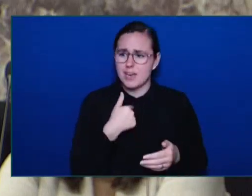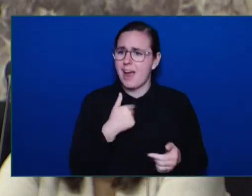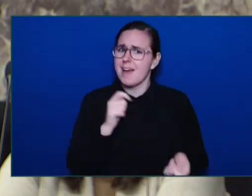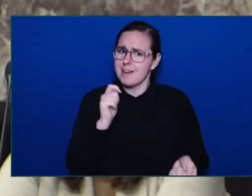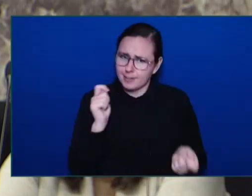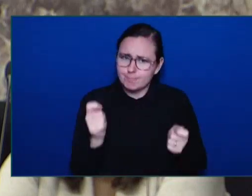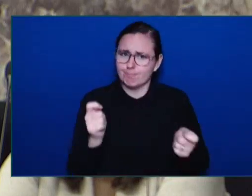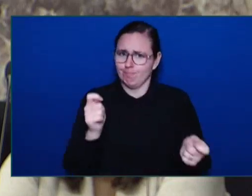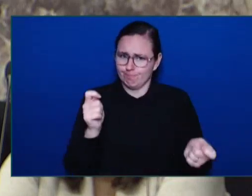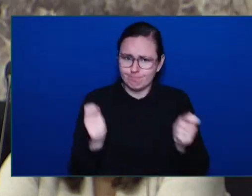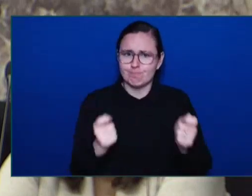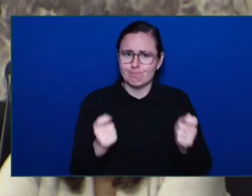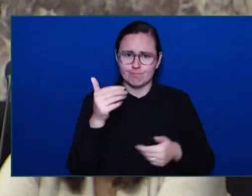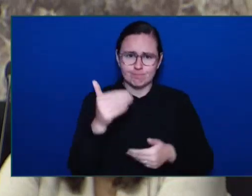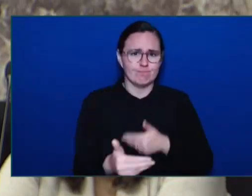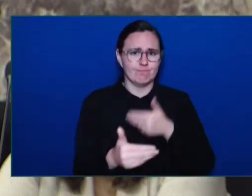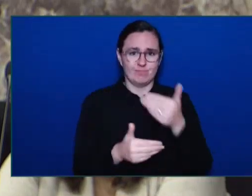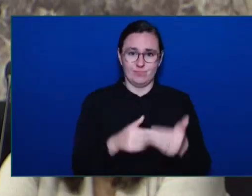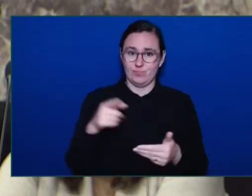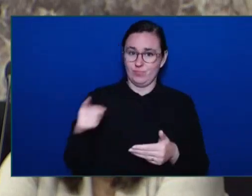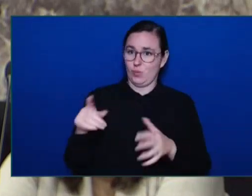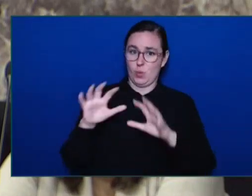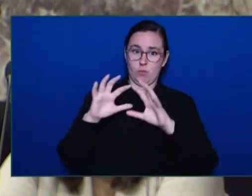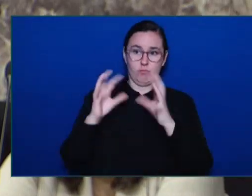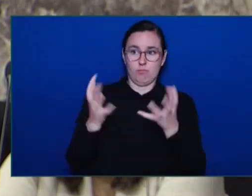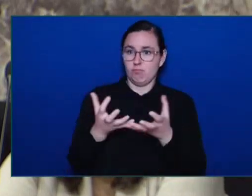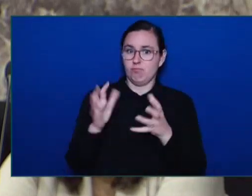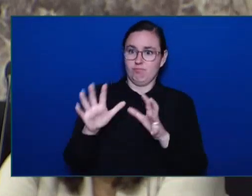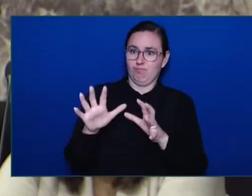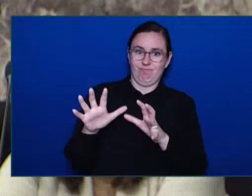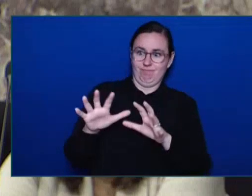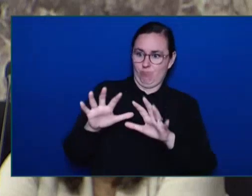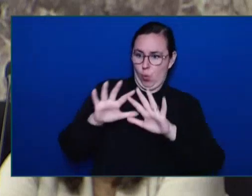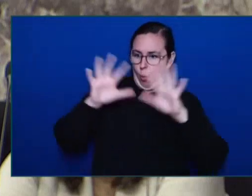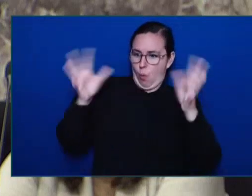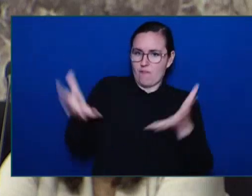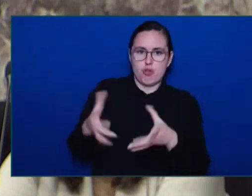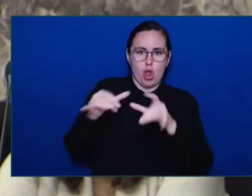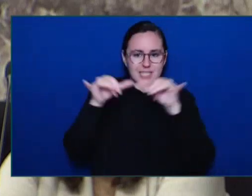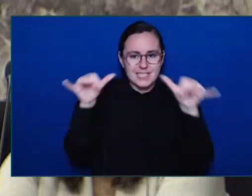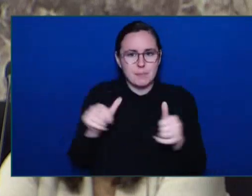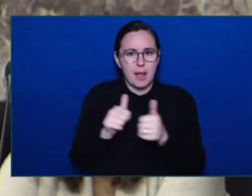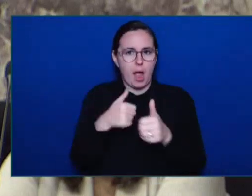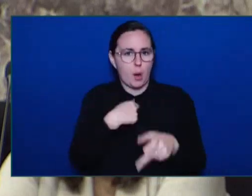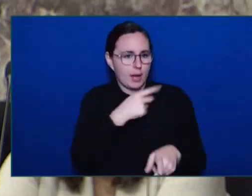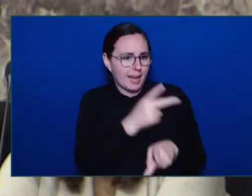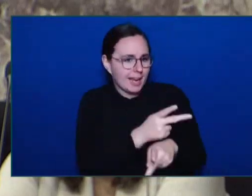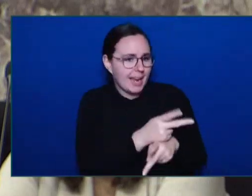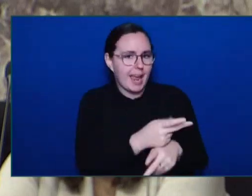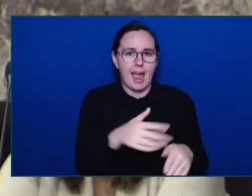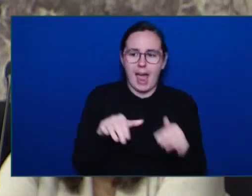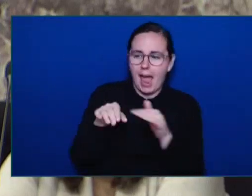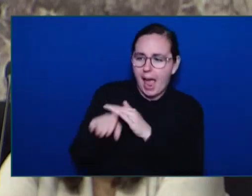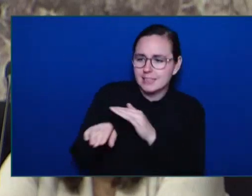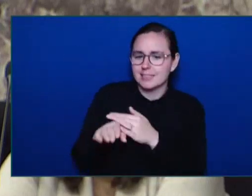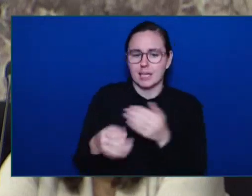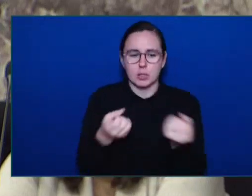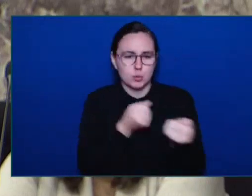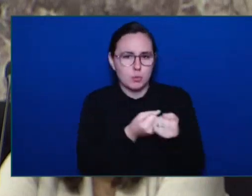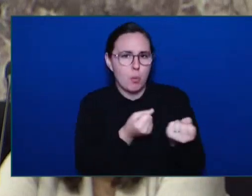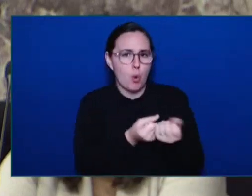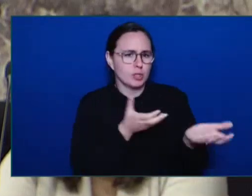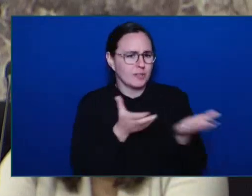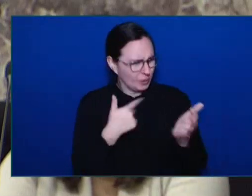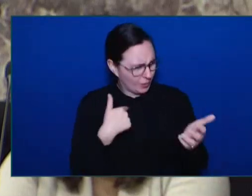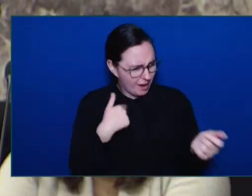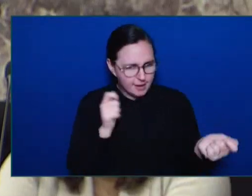system, to how children, youth and families are able to access services and be served. And I understand and agree with the